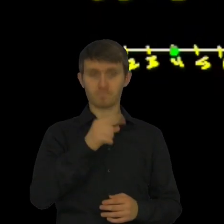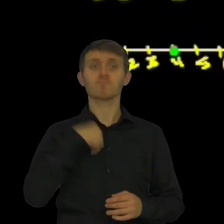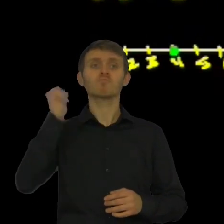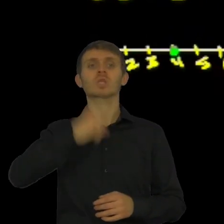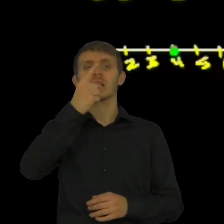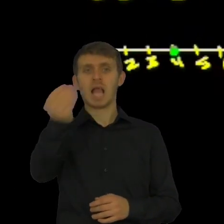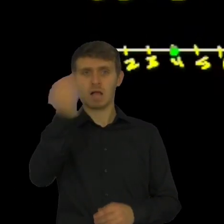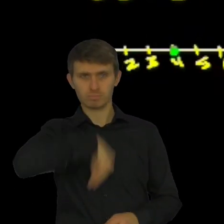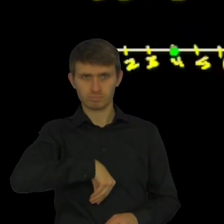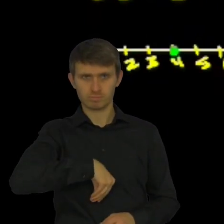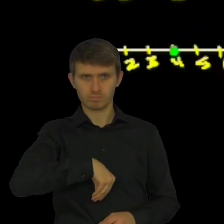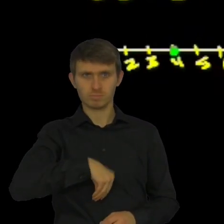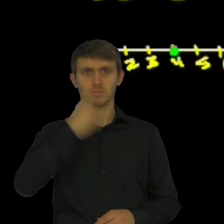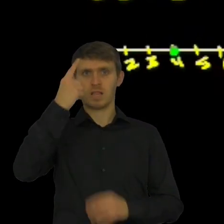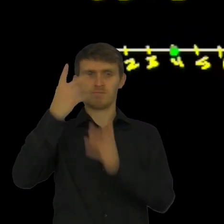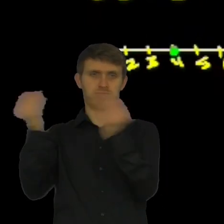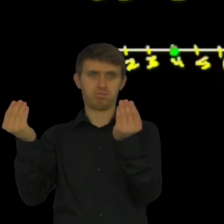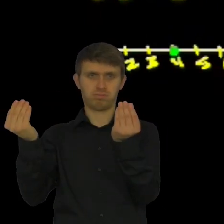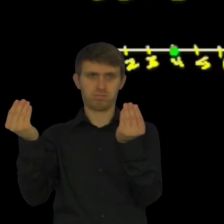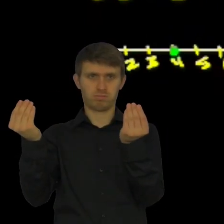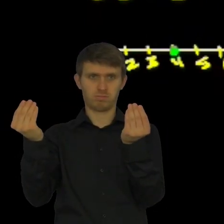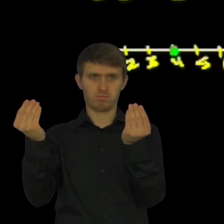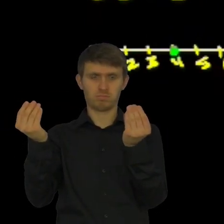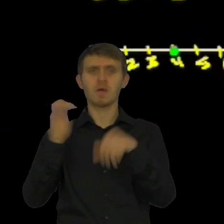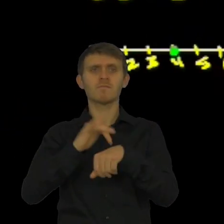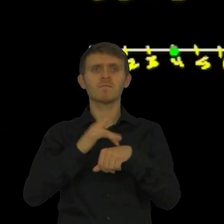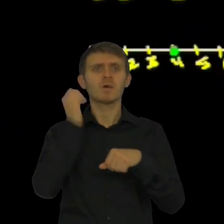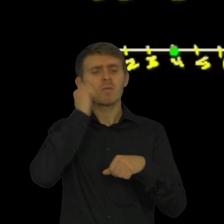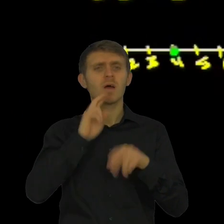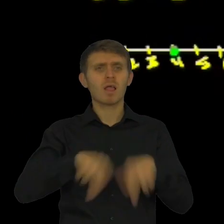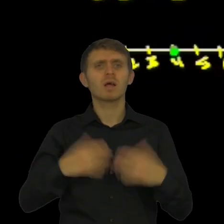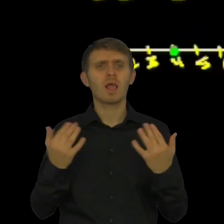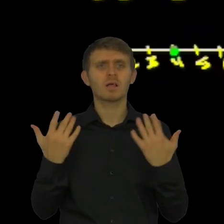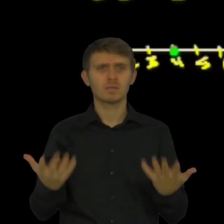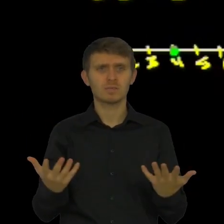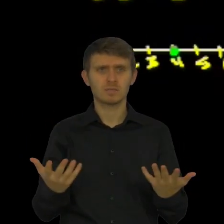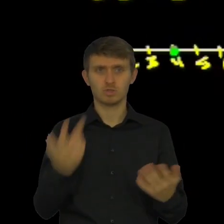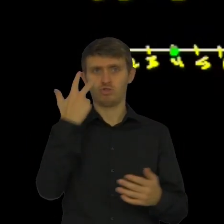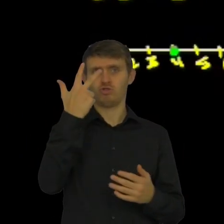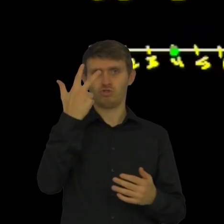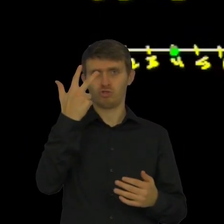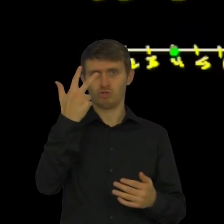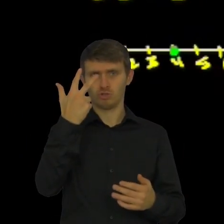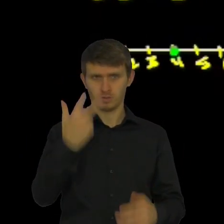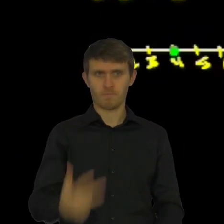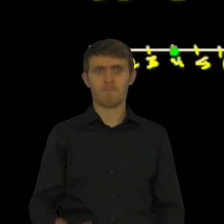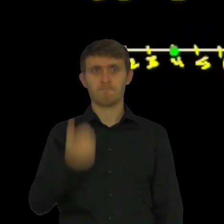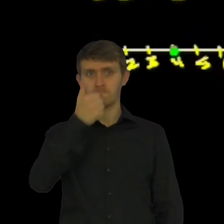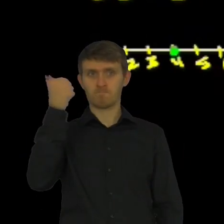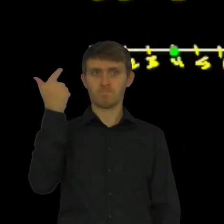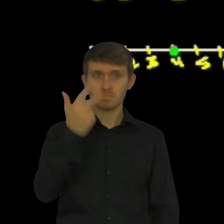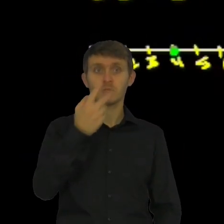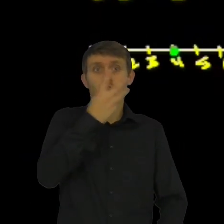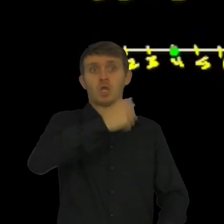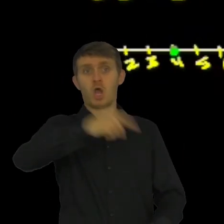them so one of them were to go away how many apples would I have left well three one two three so four Min - 1 is